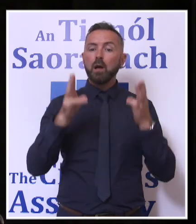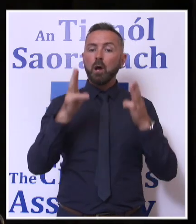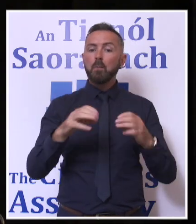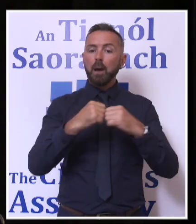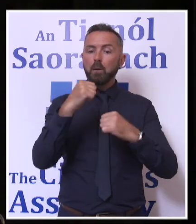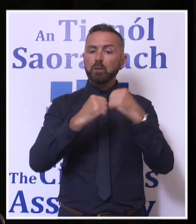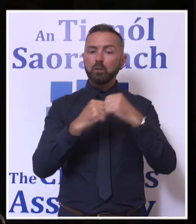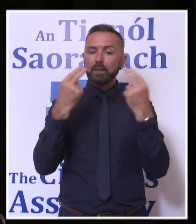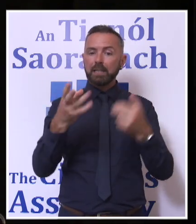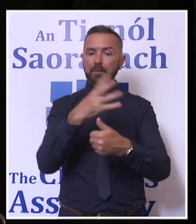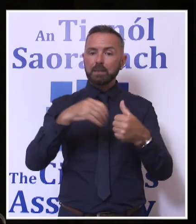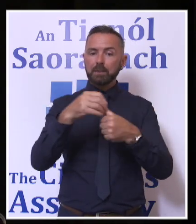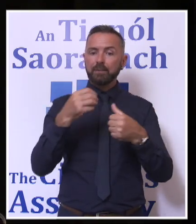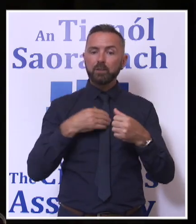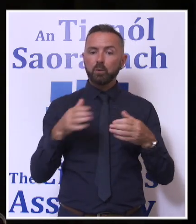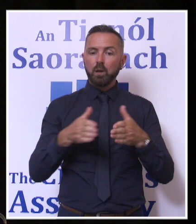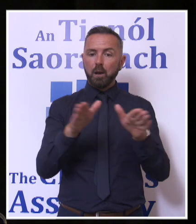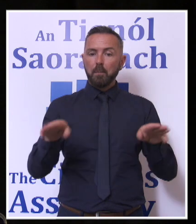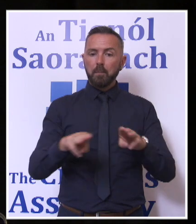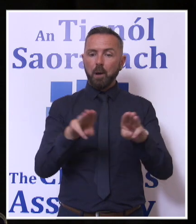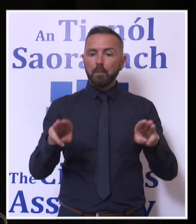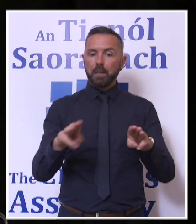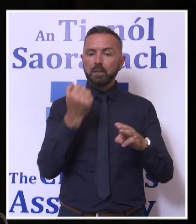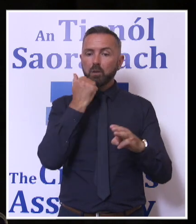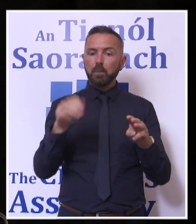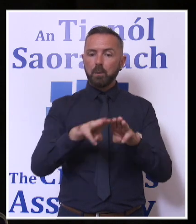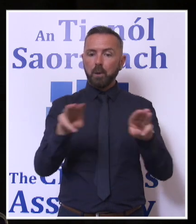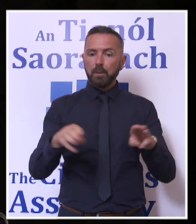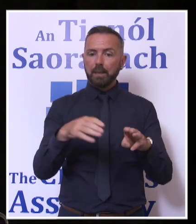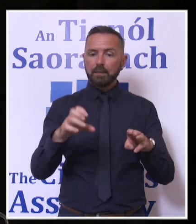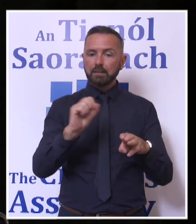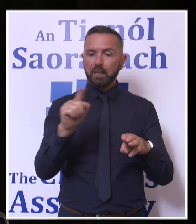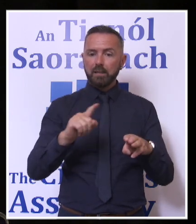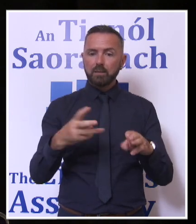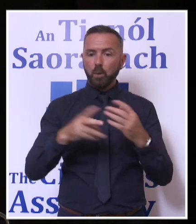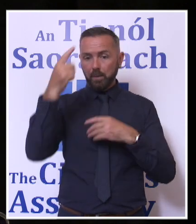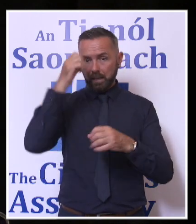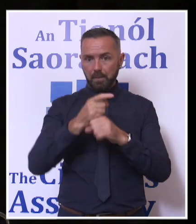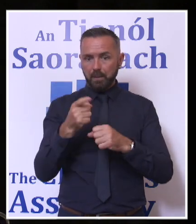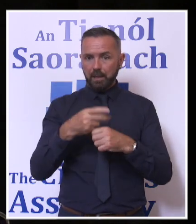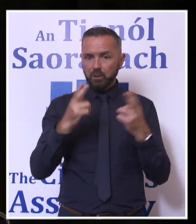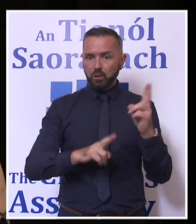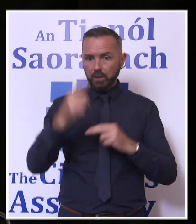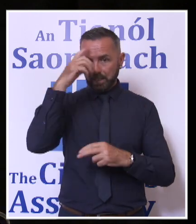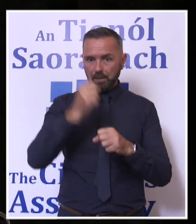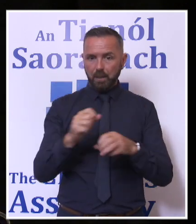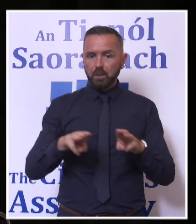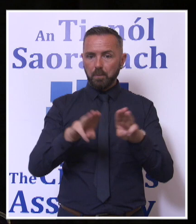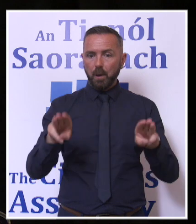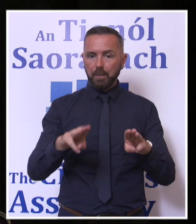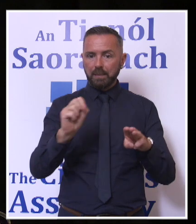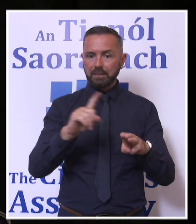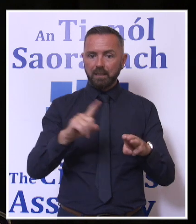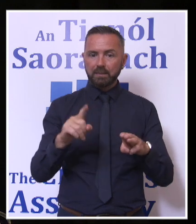to be specific to the population size? So when we're considering possibilities for the future of Dublin and we're looking at international examples, thank you